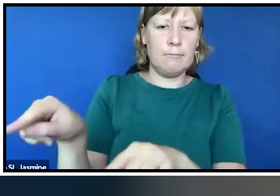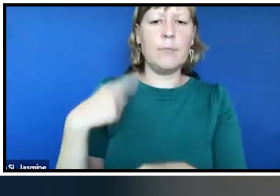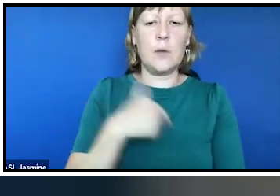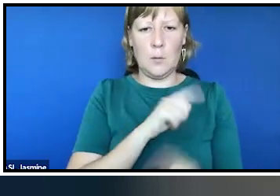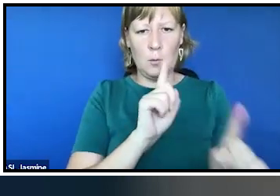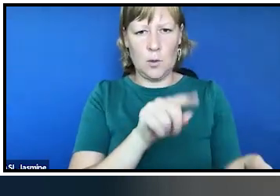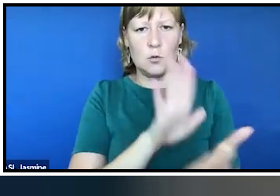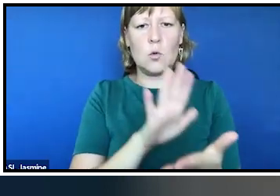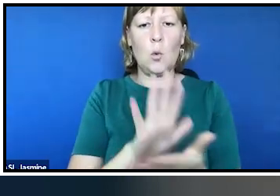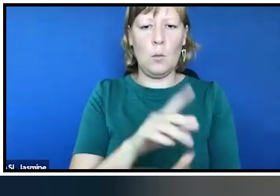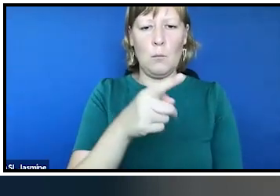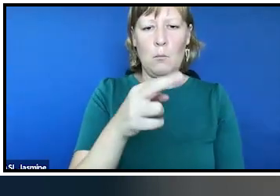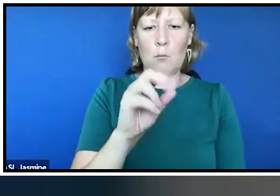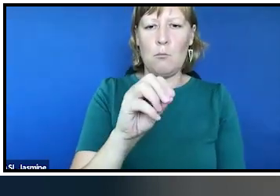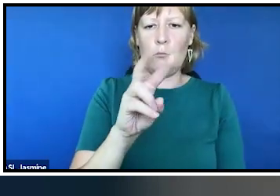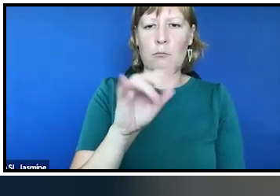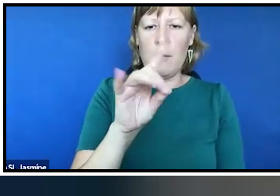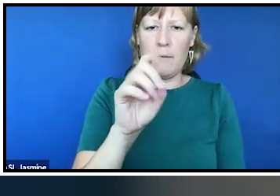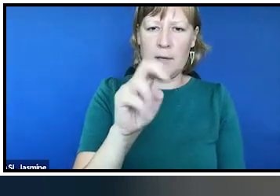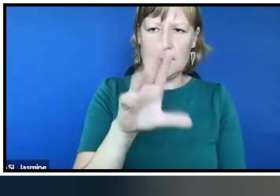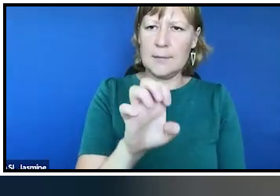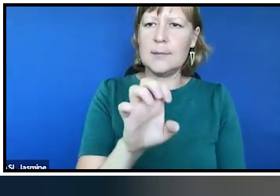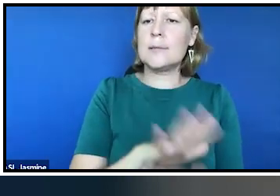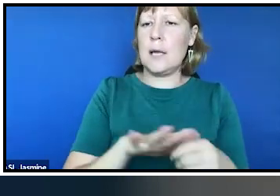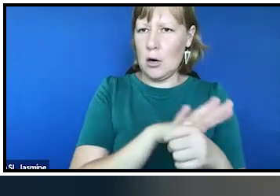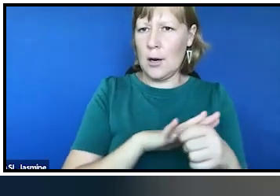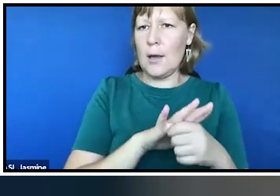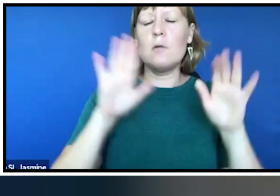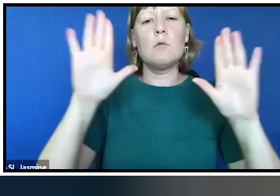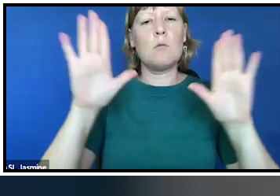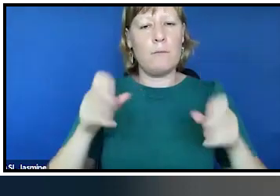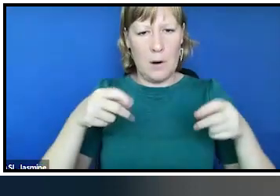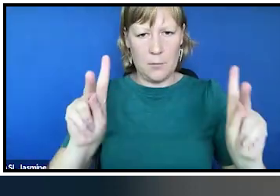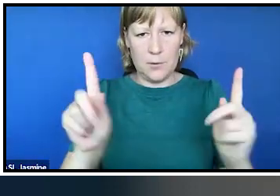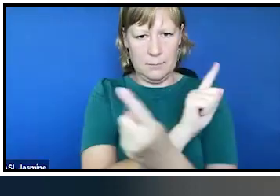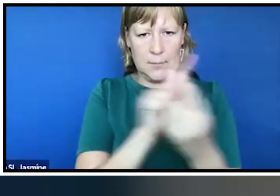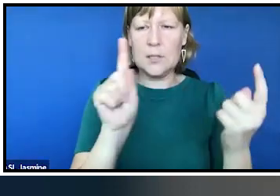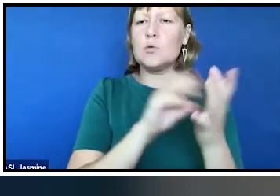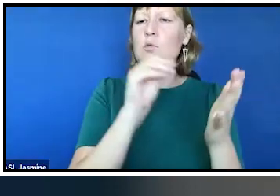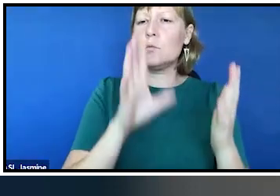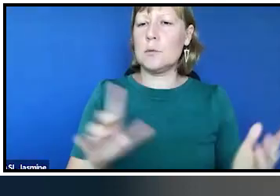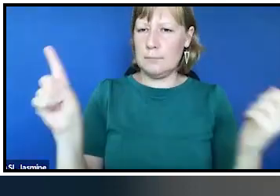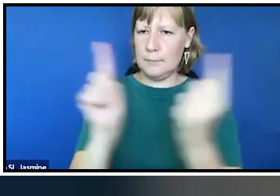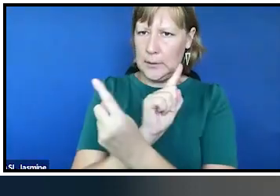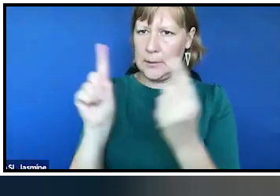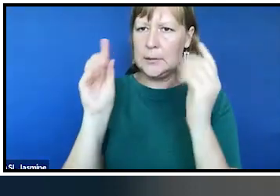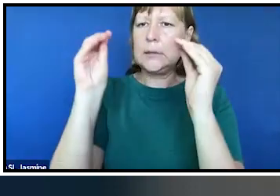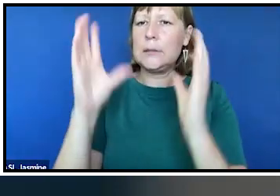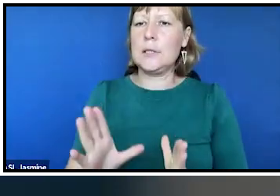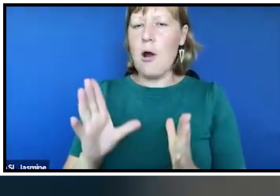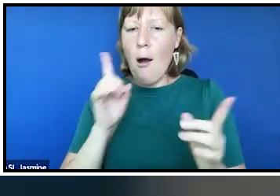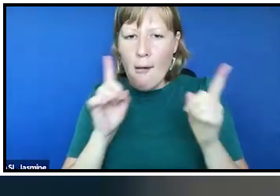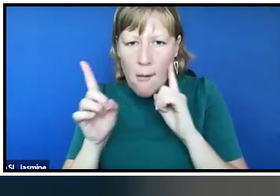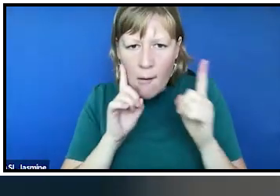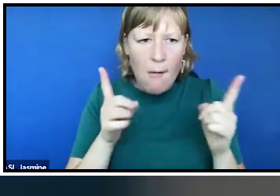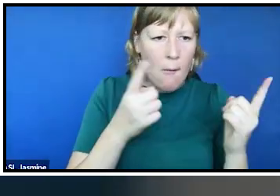in Providence schools. These are also really wonderful opportunities for us to meet students and teachers and hear about what is happening